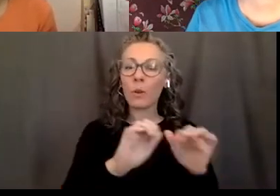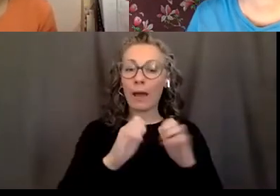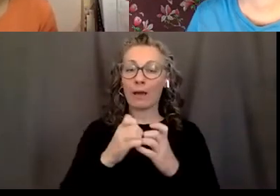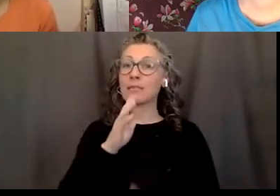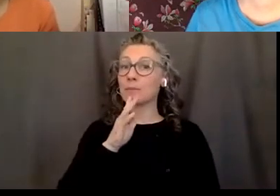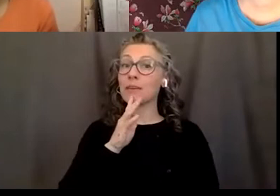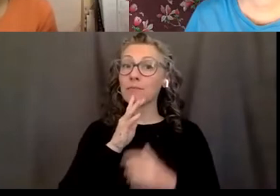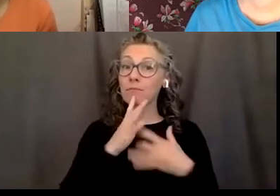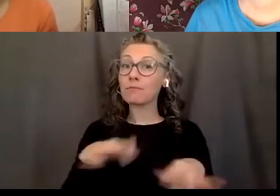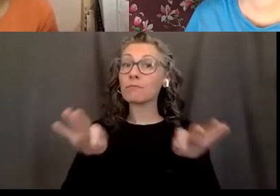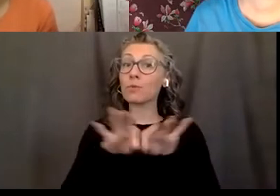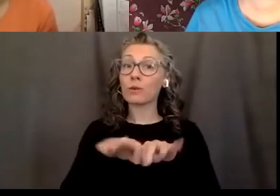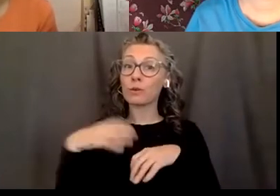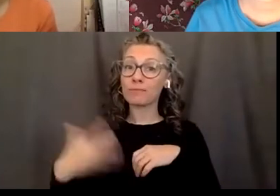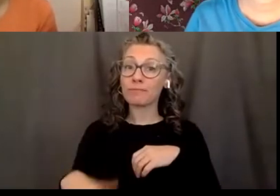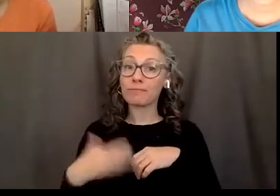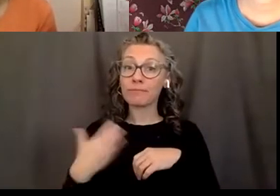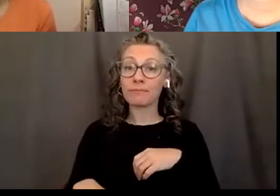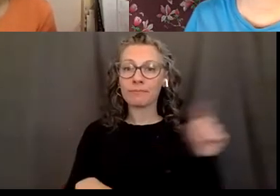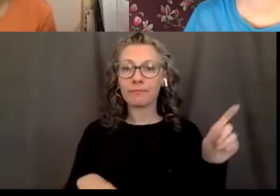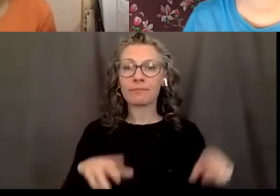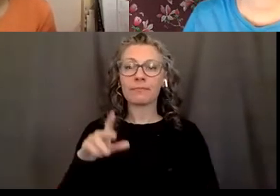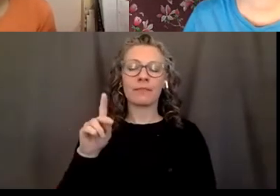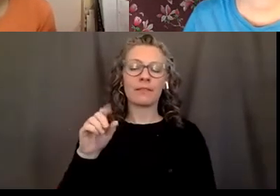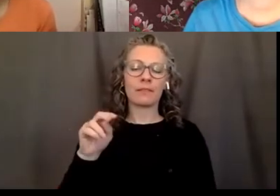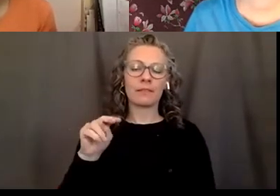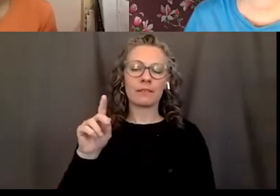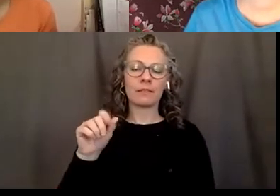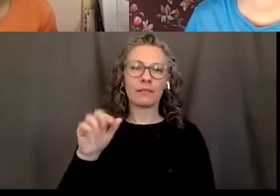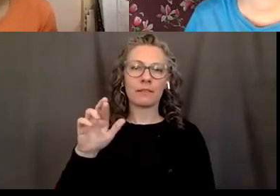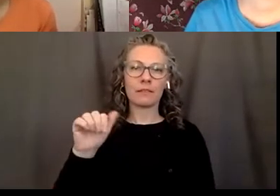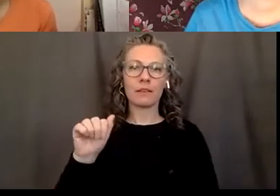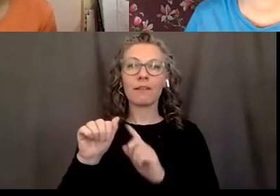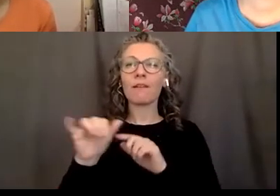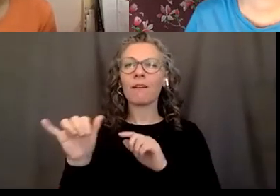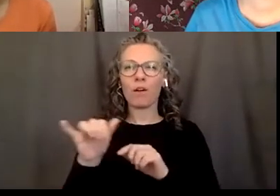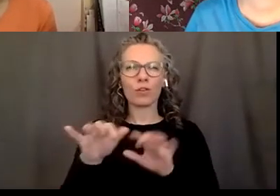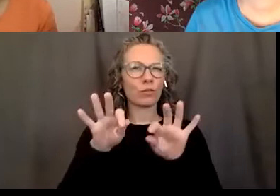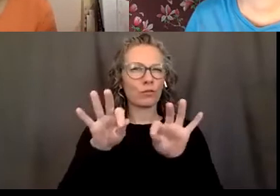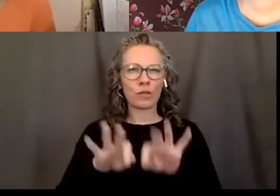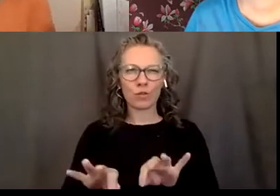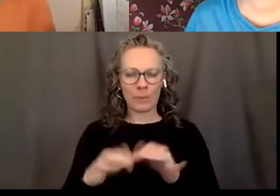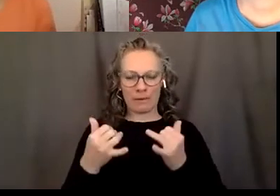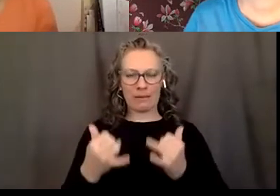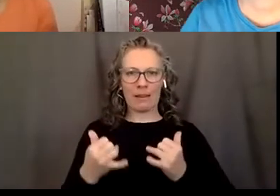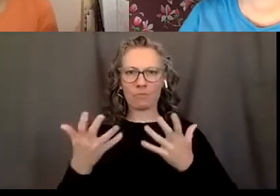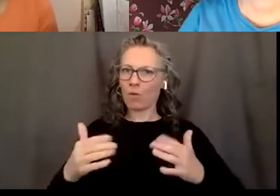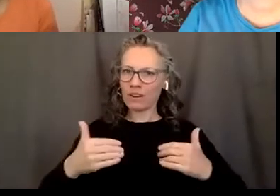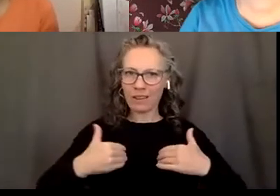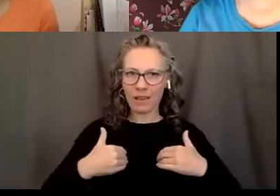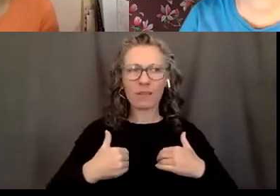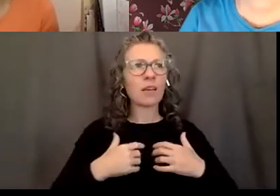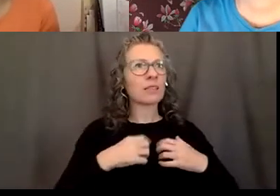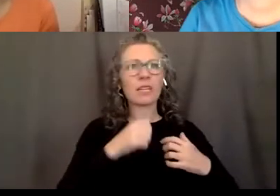matters a lot. Another thing is talking about it in the present like you already have it, rather than saying, I want